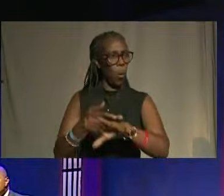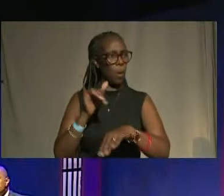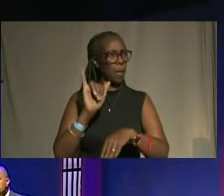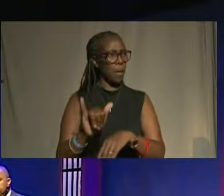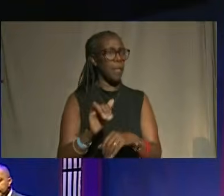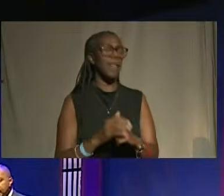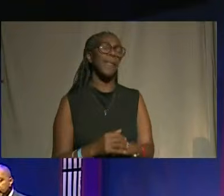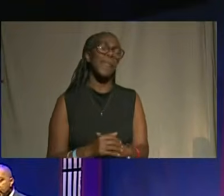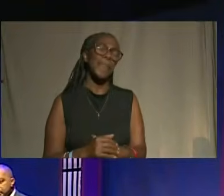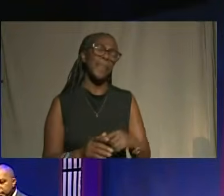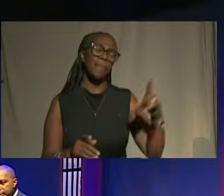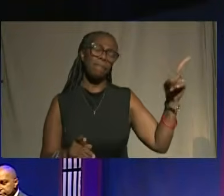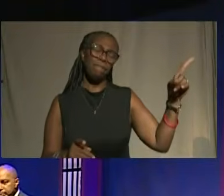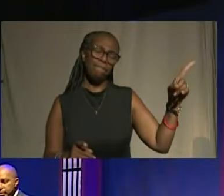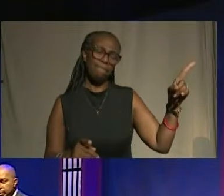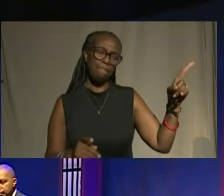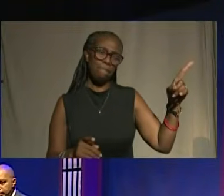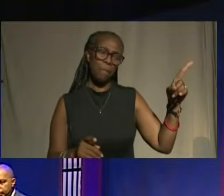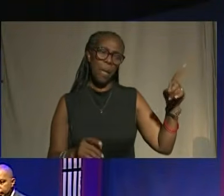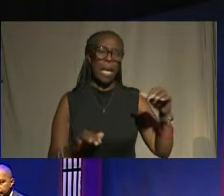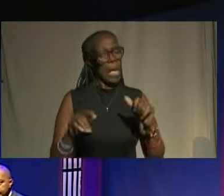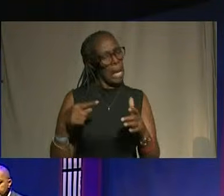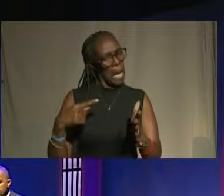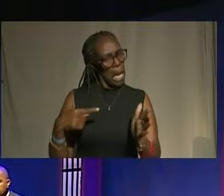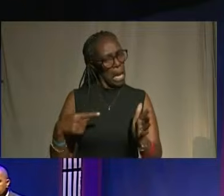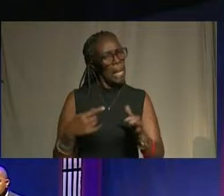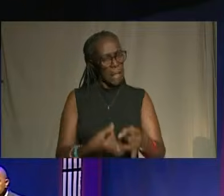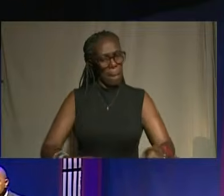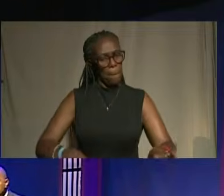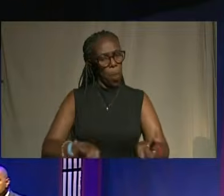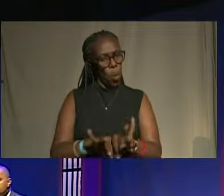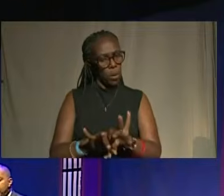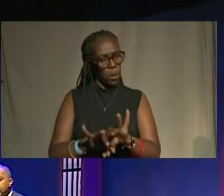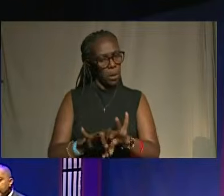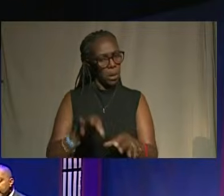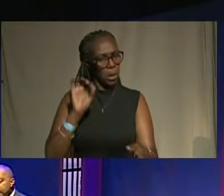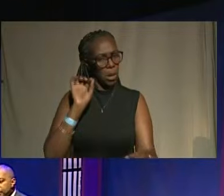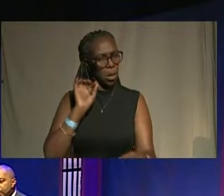it's important to set context for the question that you have asked.